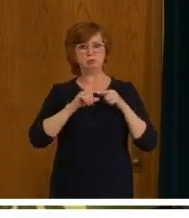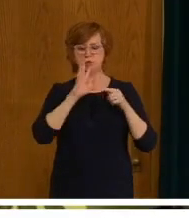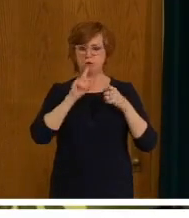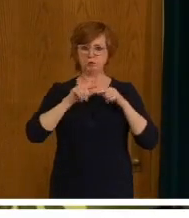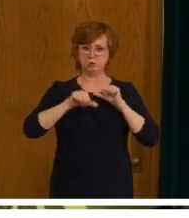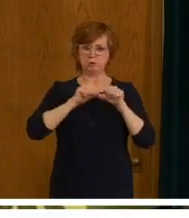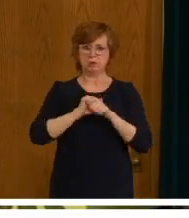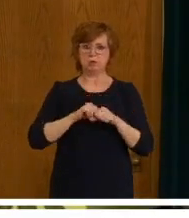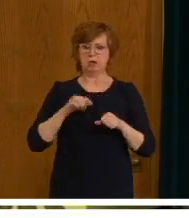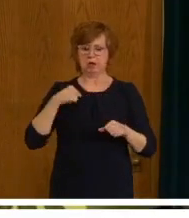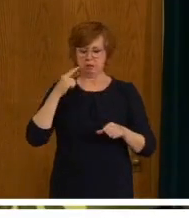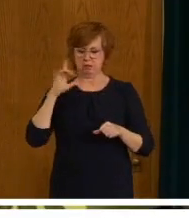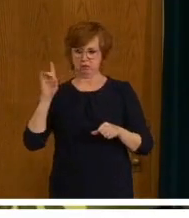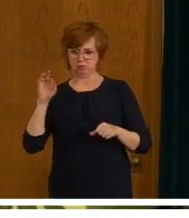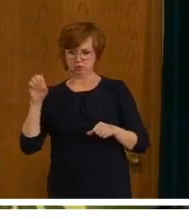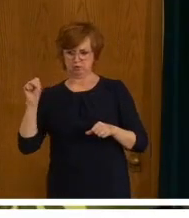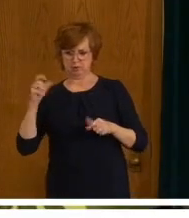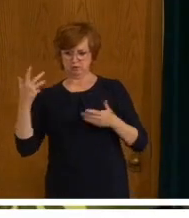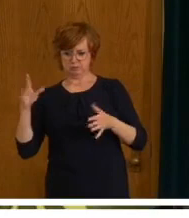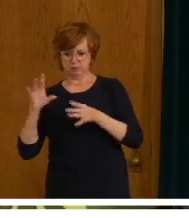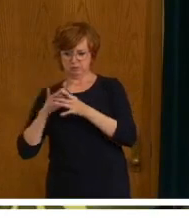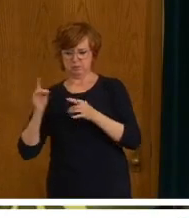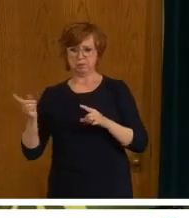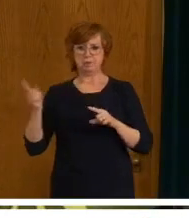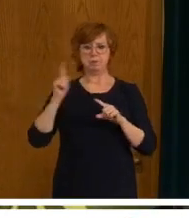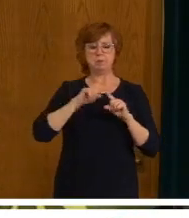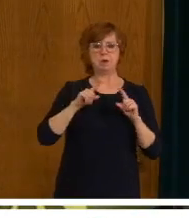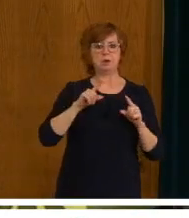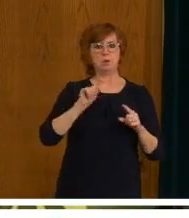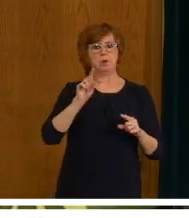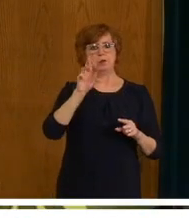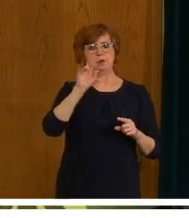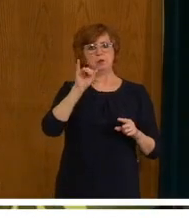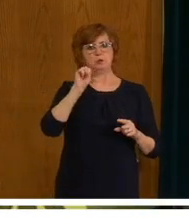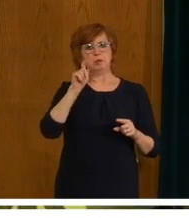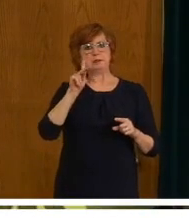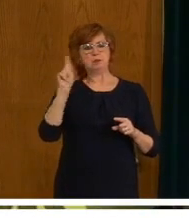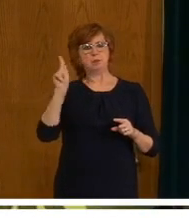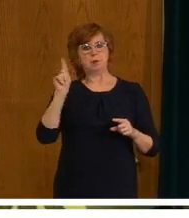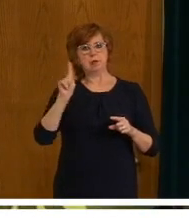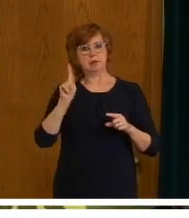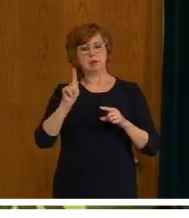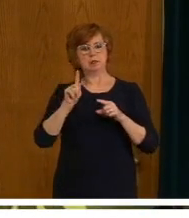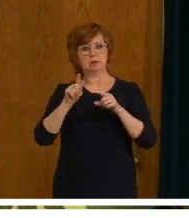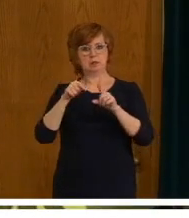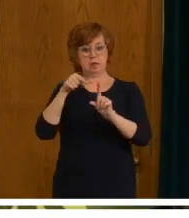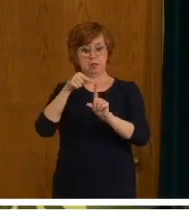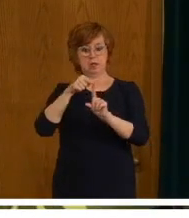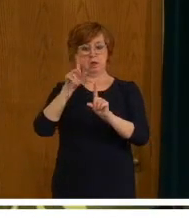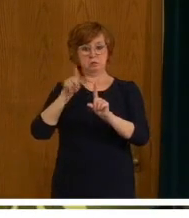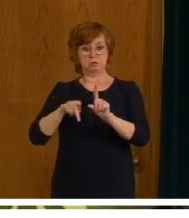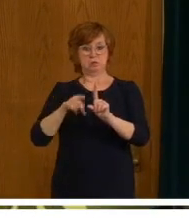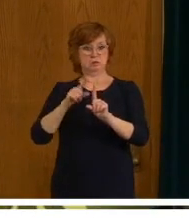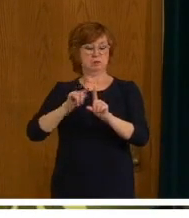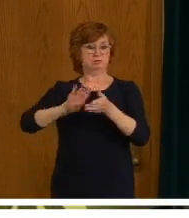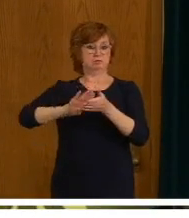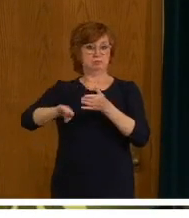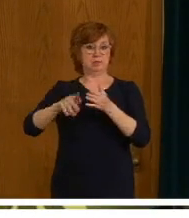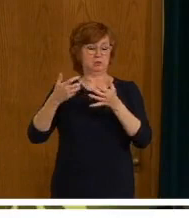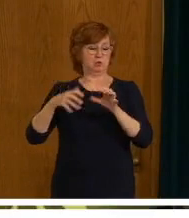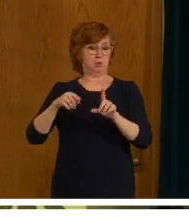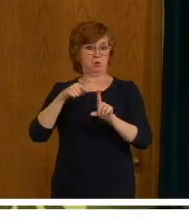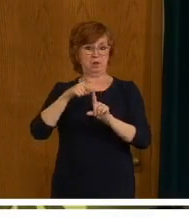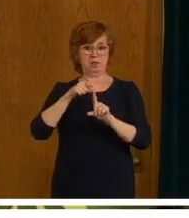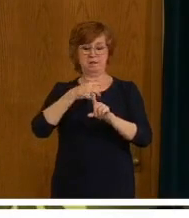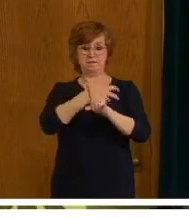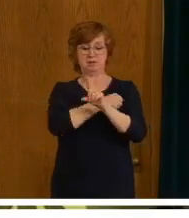risk as we move forward in reopening our communities to someone that has chosen not to be vaccinated is the very same today as it was